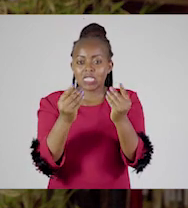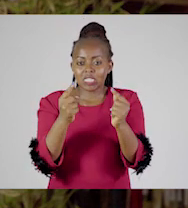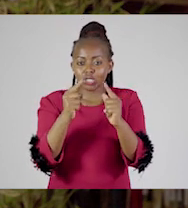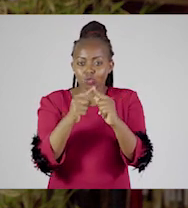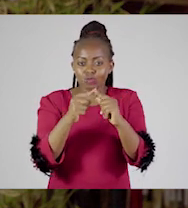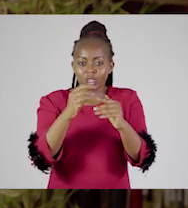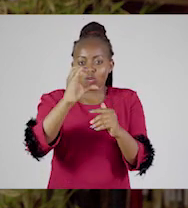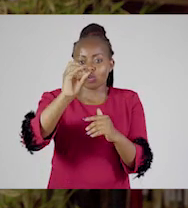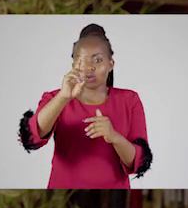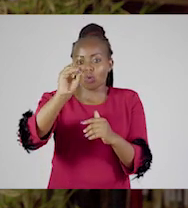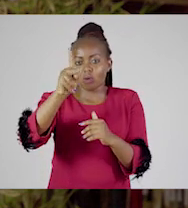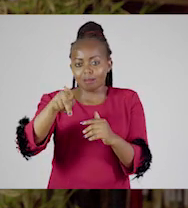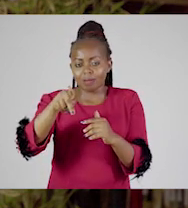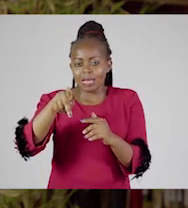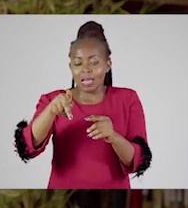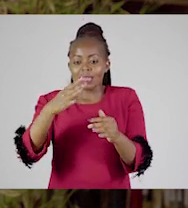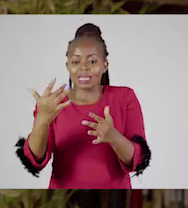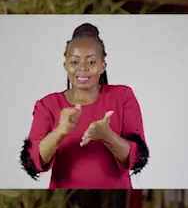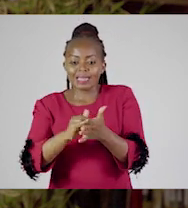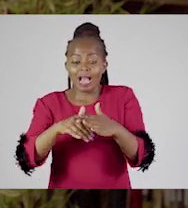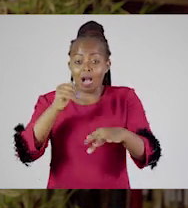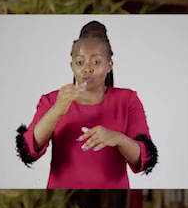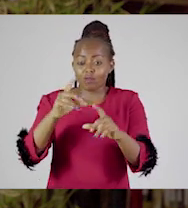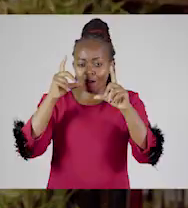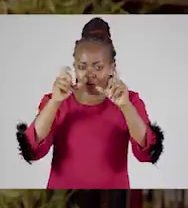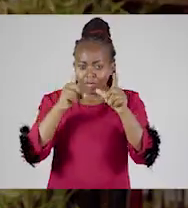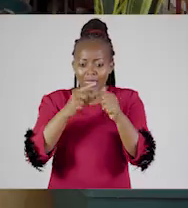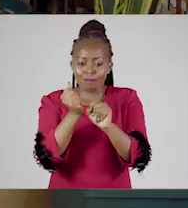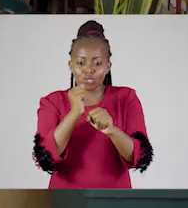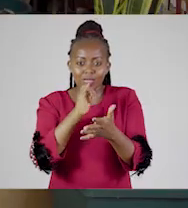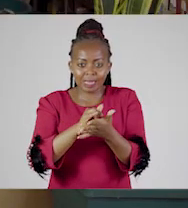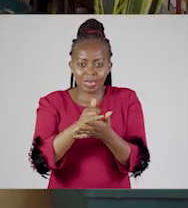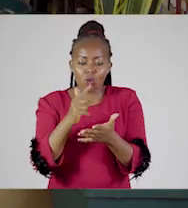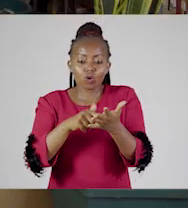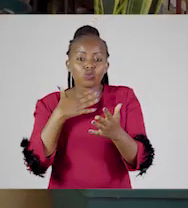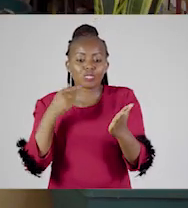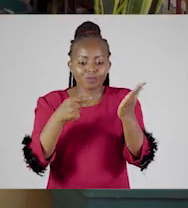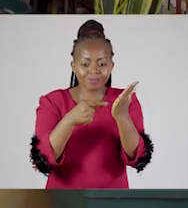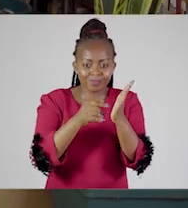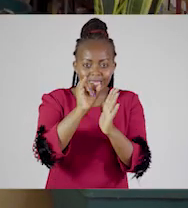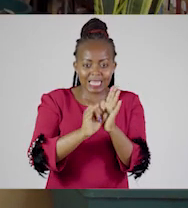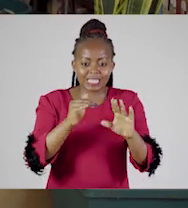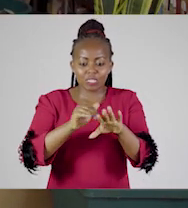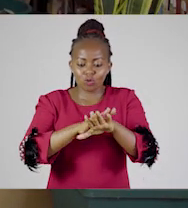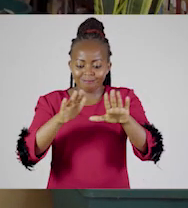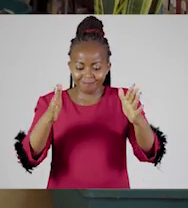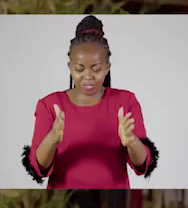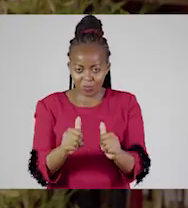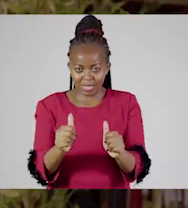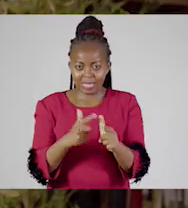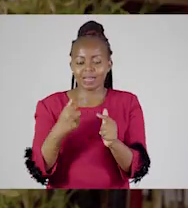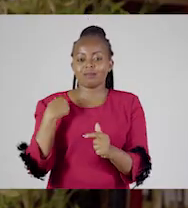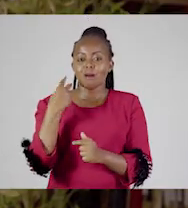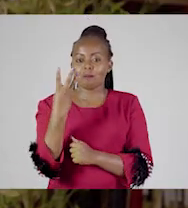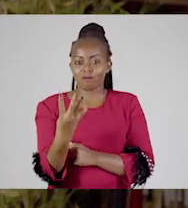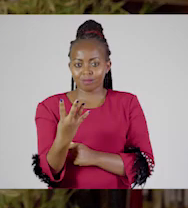of the photograph, for example, the table. And you also need to ensure that the item is resting on a flat surface. Right, right. The